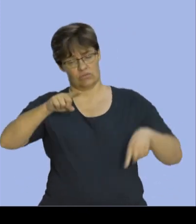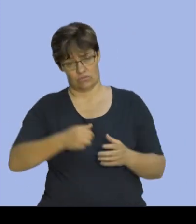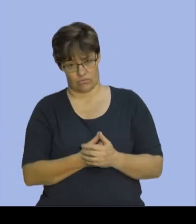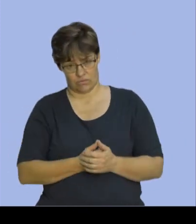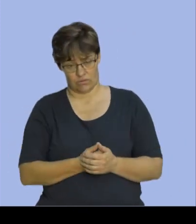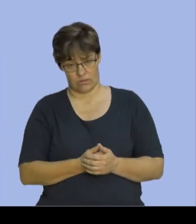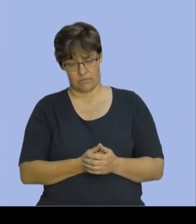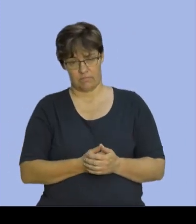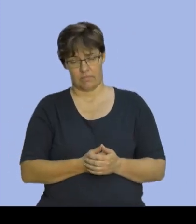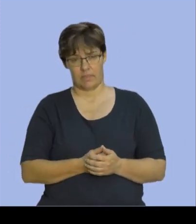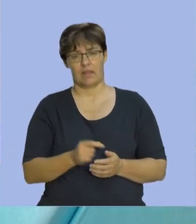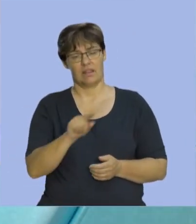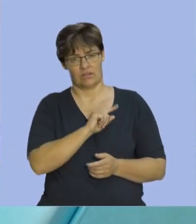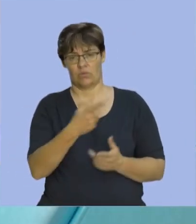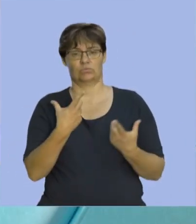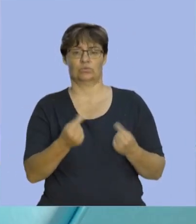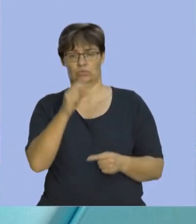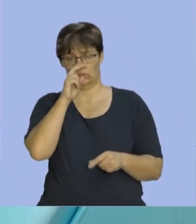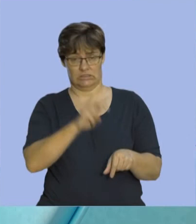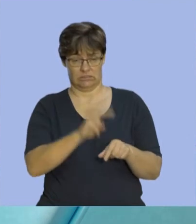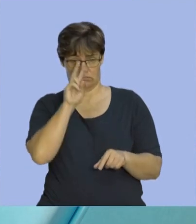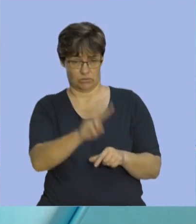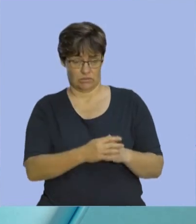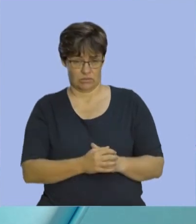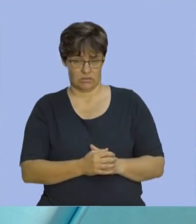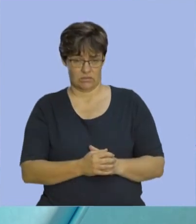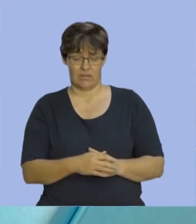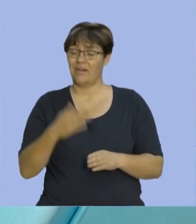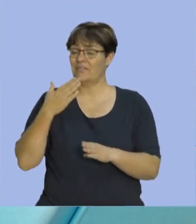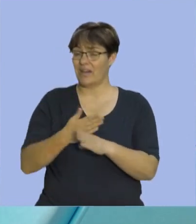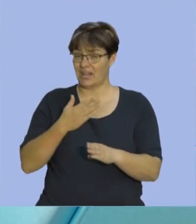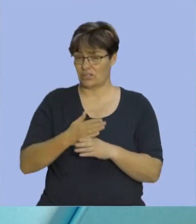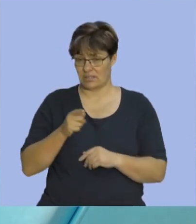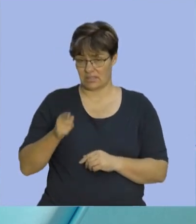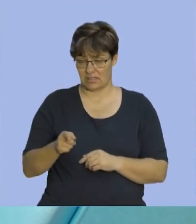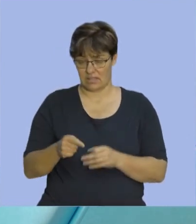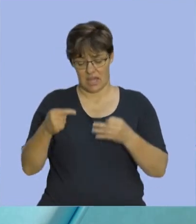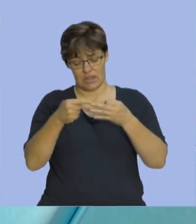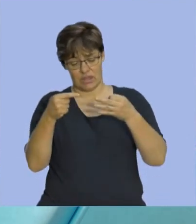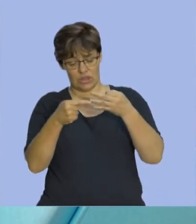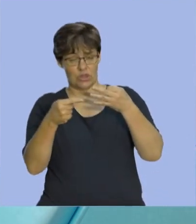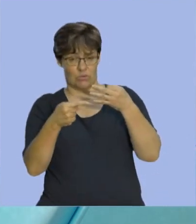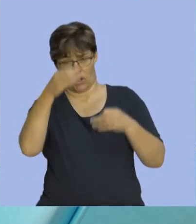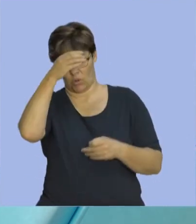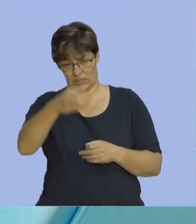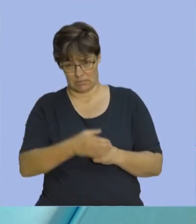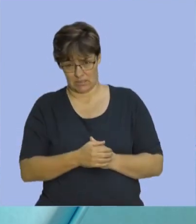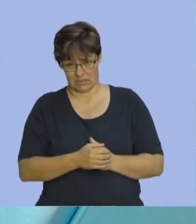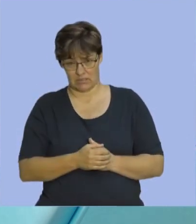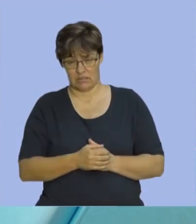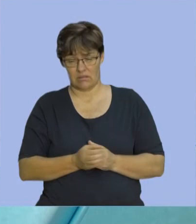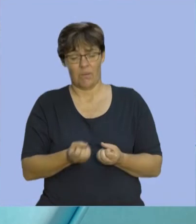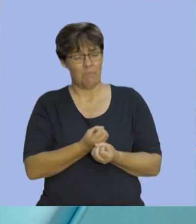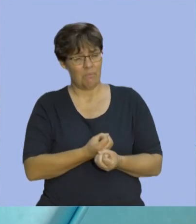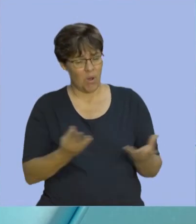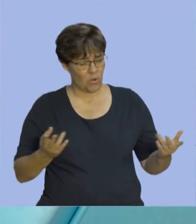and that's what we just needed to look at. So guys, with functions, there are 3 main concepts that most of the time